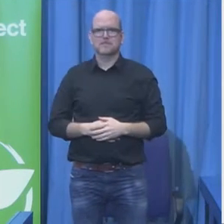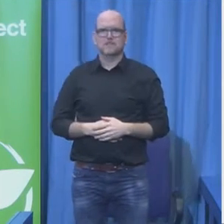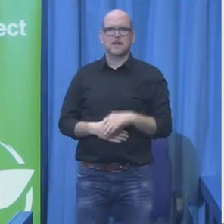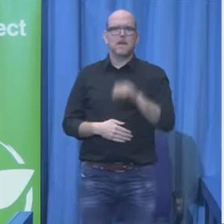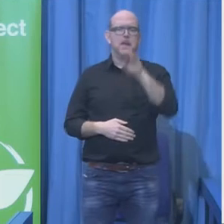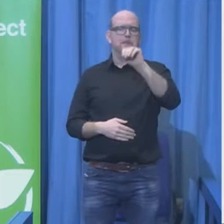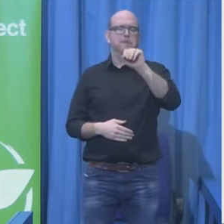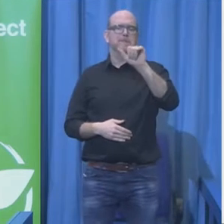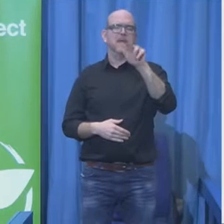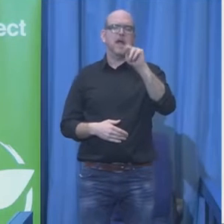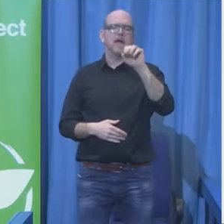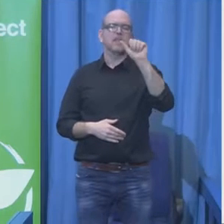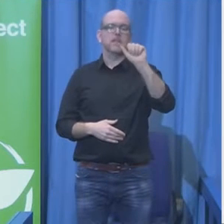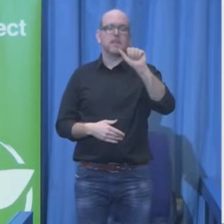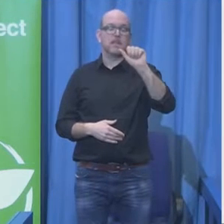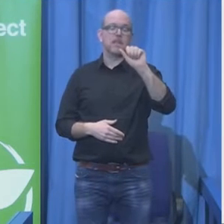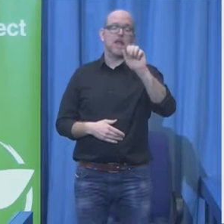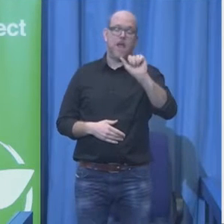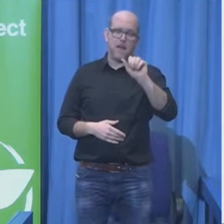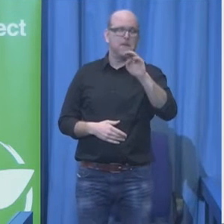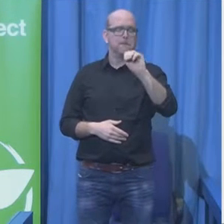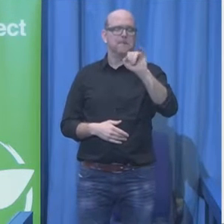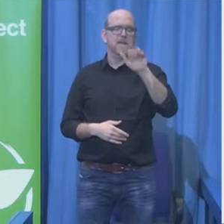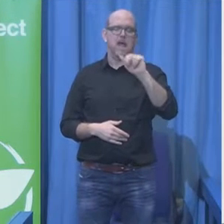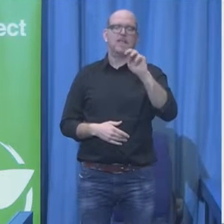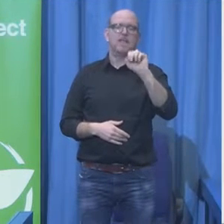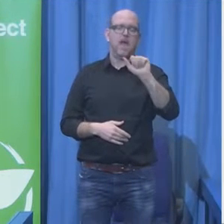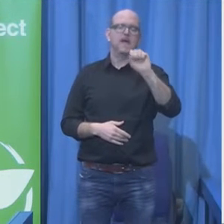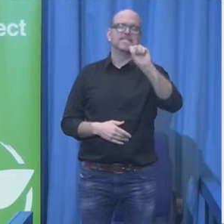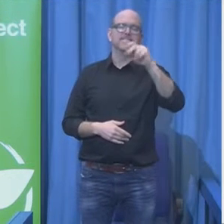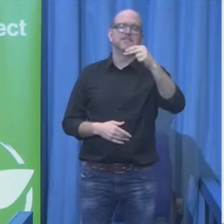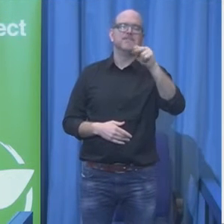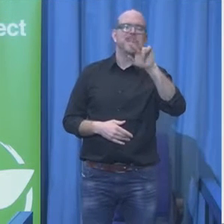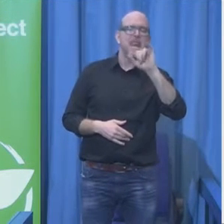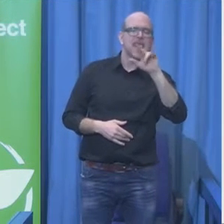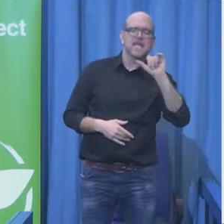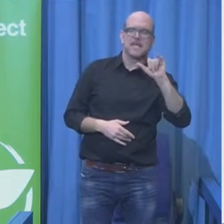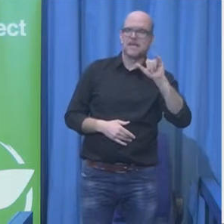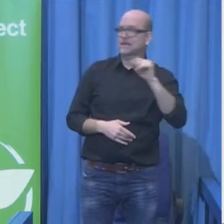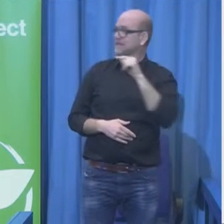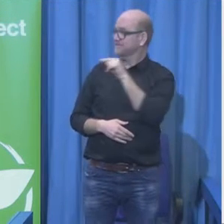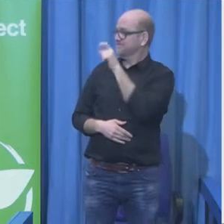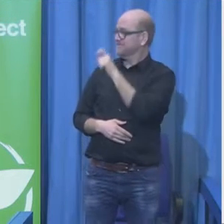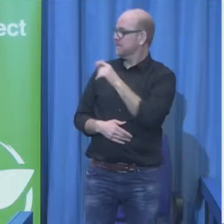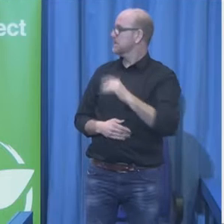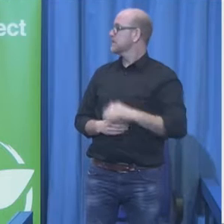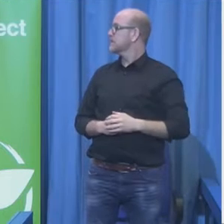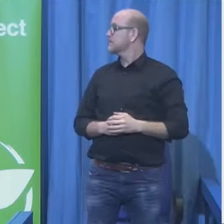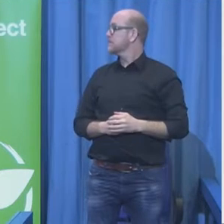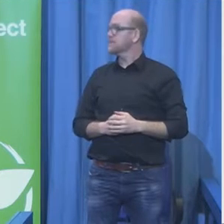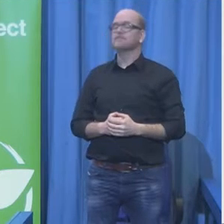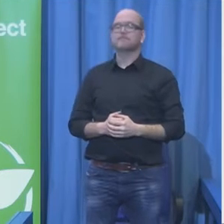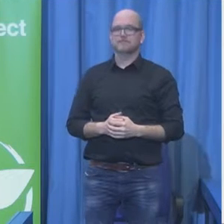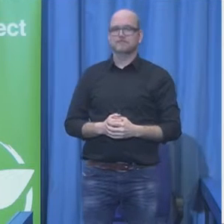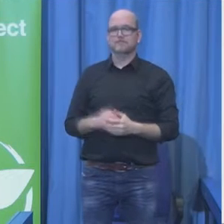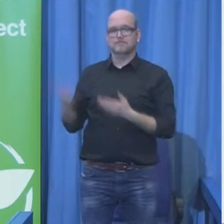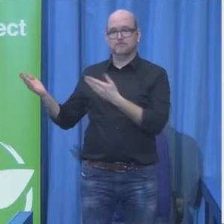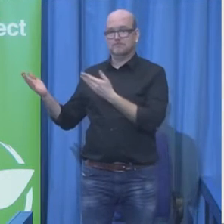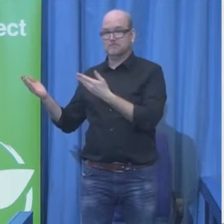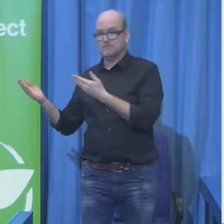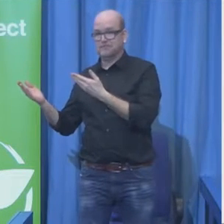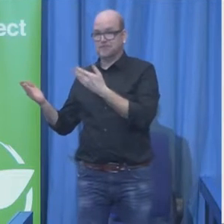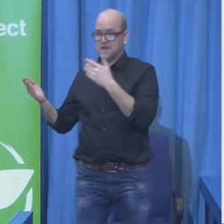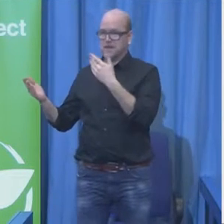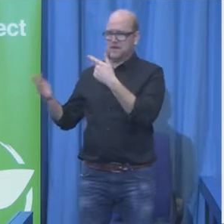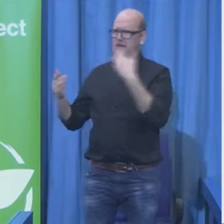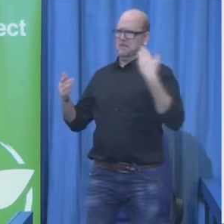Rights of Persons with Disabilities Unit in the Council of Europe. Now, Ita, the Council of Europe has been very actively over the last month, I guess,